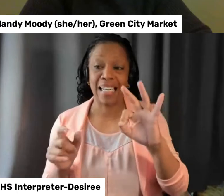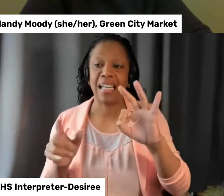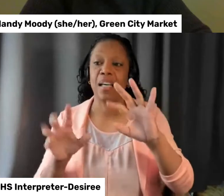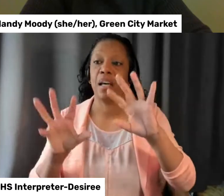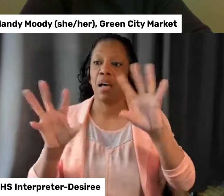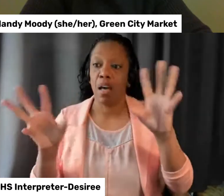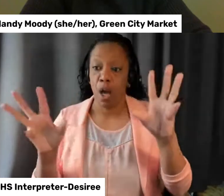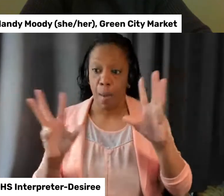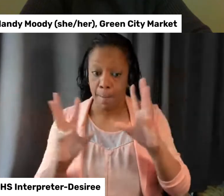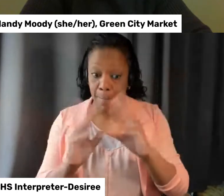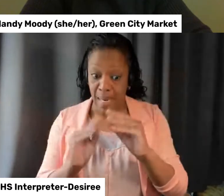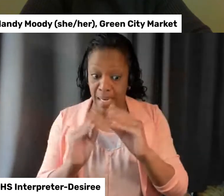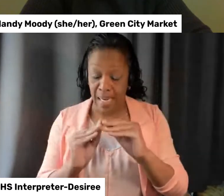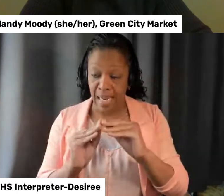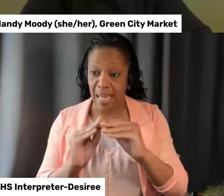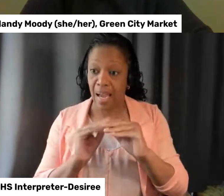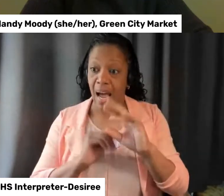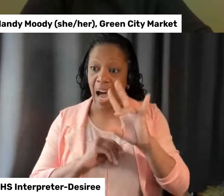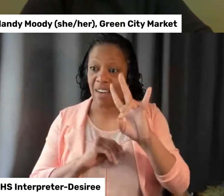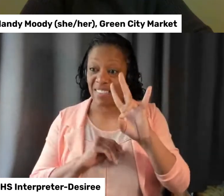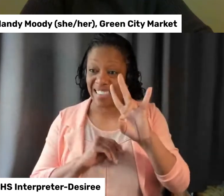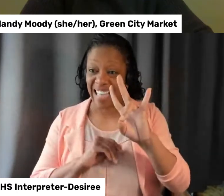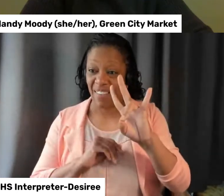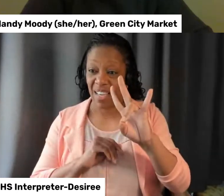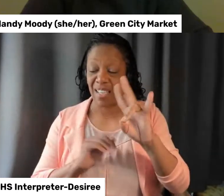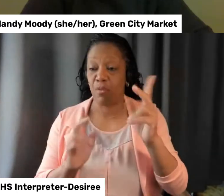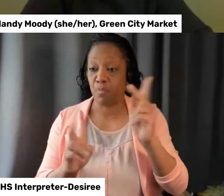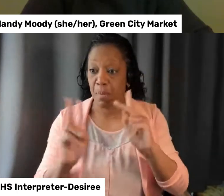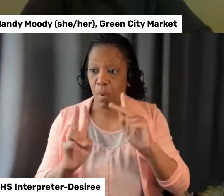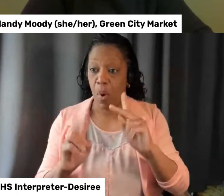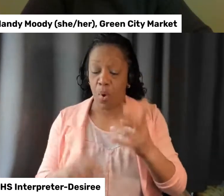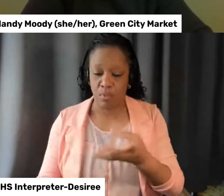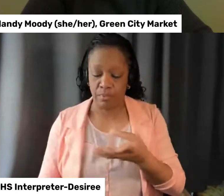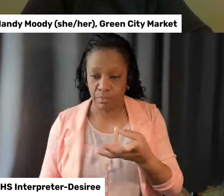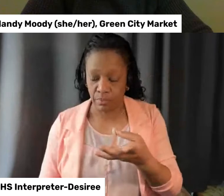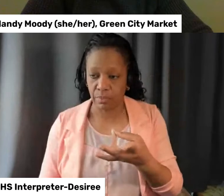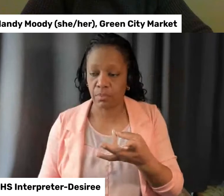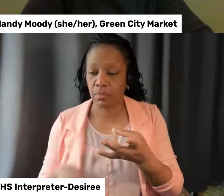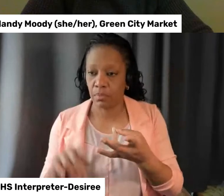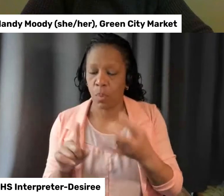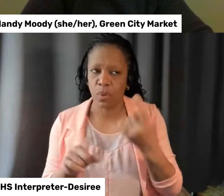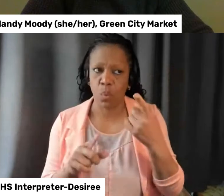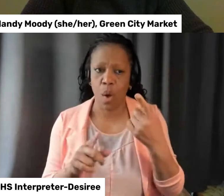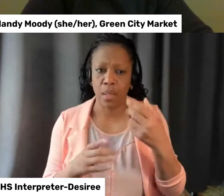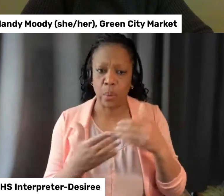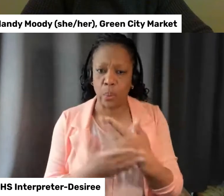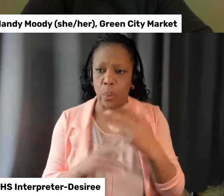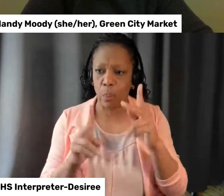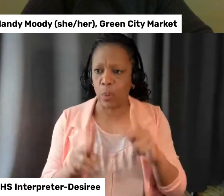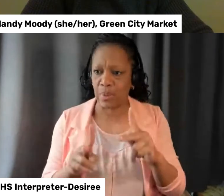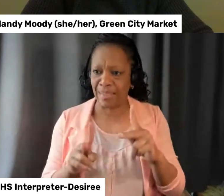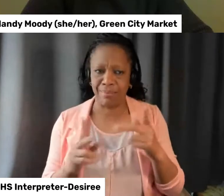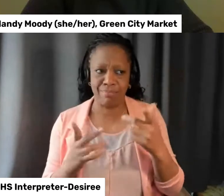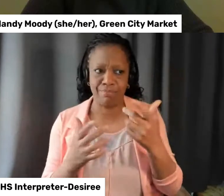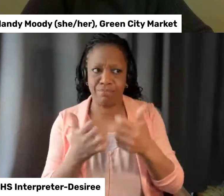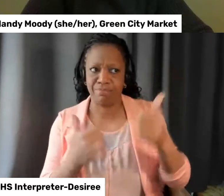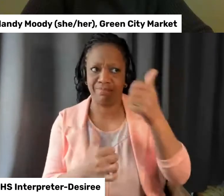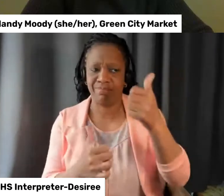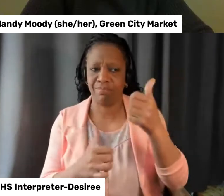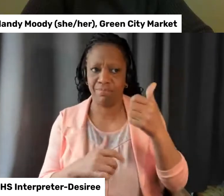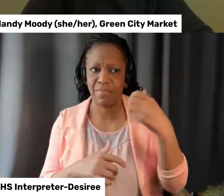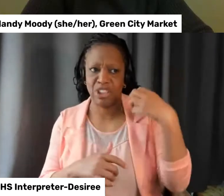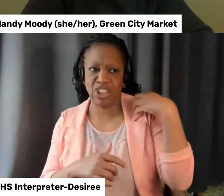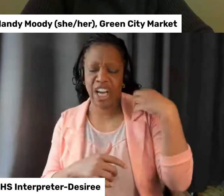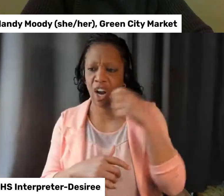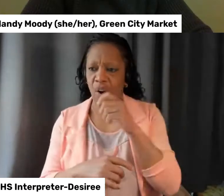them was a new person at DCASE with the city of Chicago in cultural affairs and special events. And it just kind of